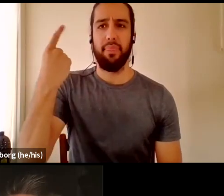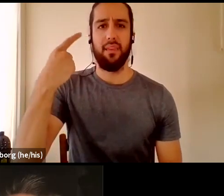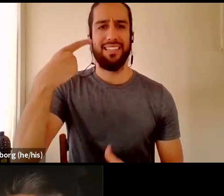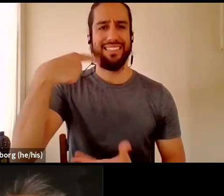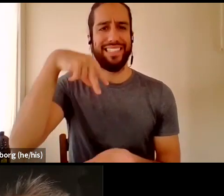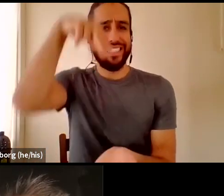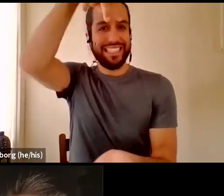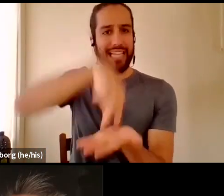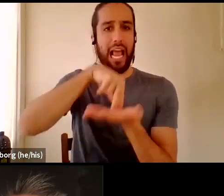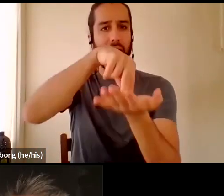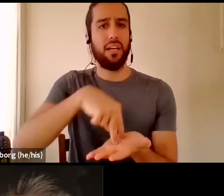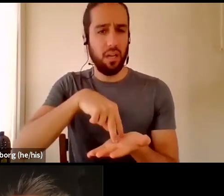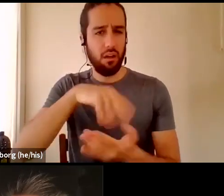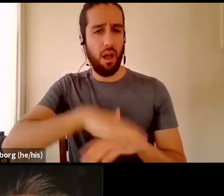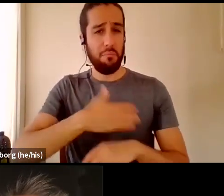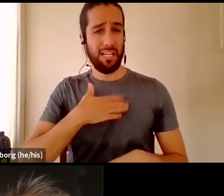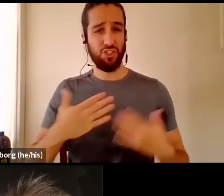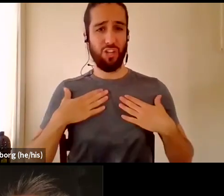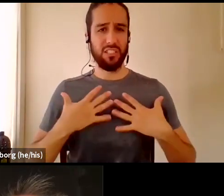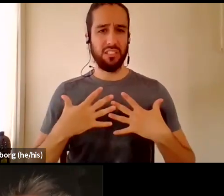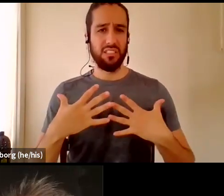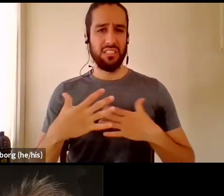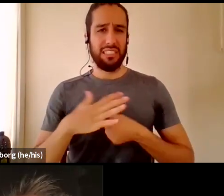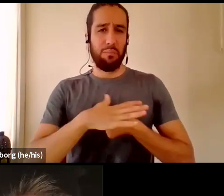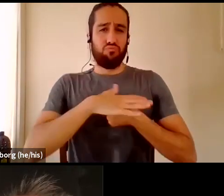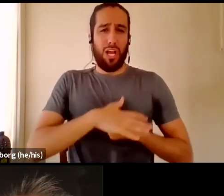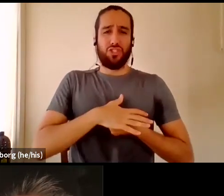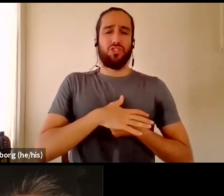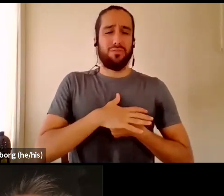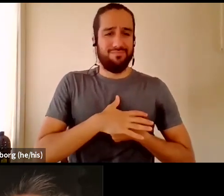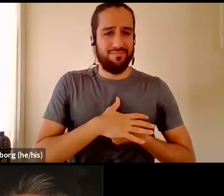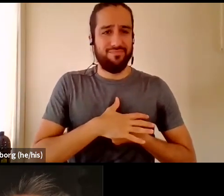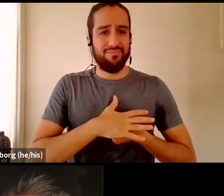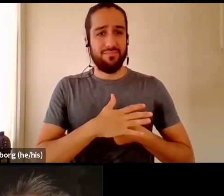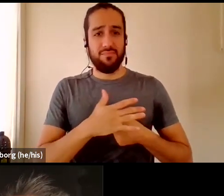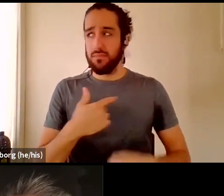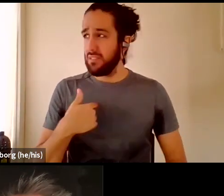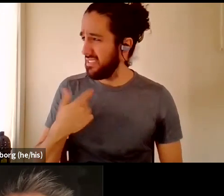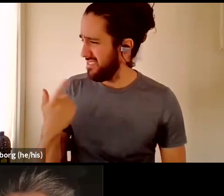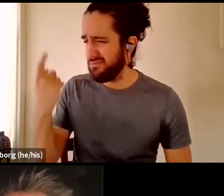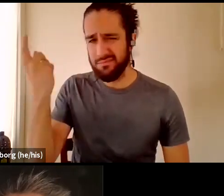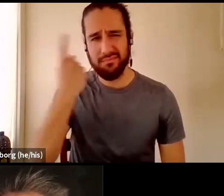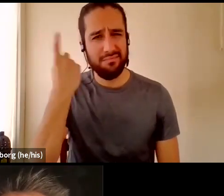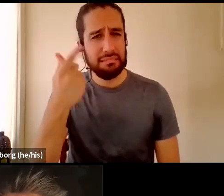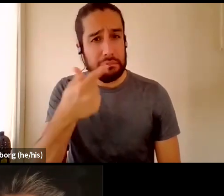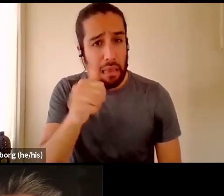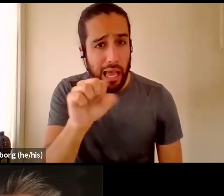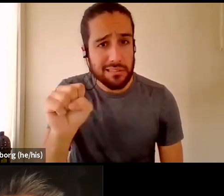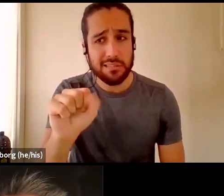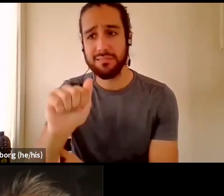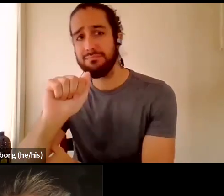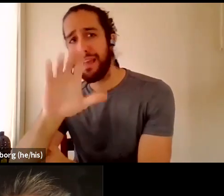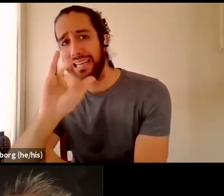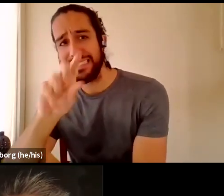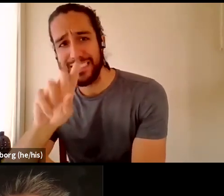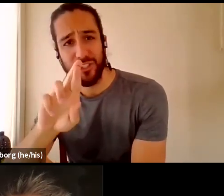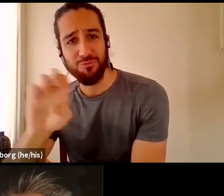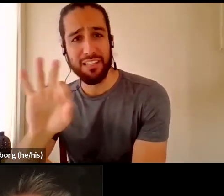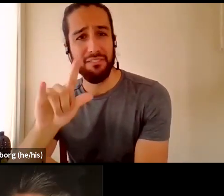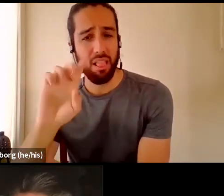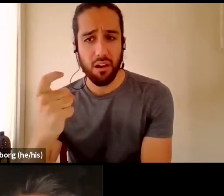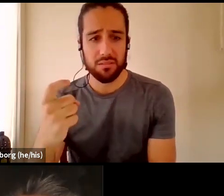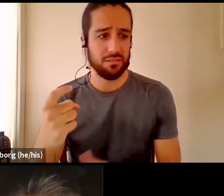chest, mm-hmm. you know, this mm-hmm. pressure. And, you know, I've gone like, is it gas? Is it acid reflux? Is it loneliness? Is it